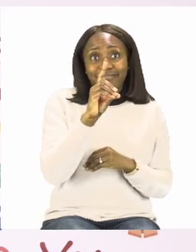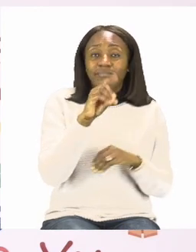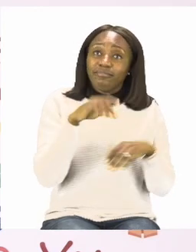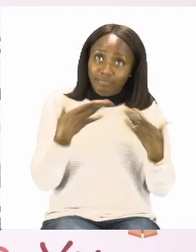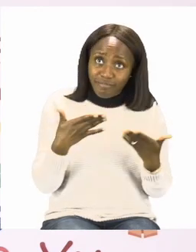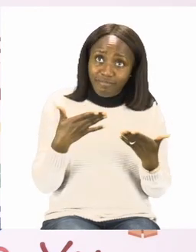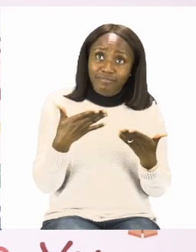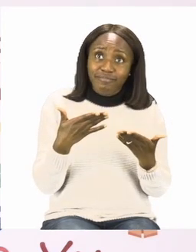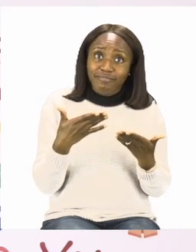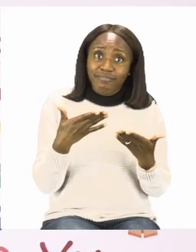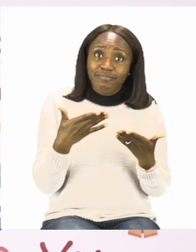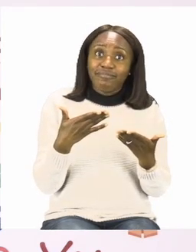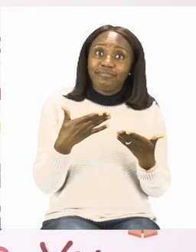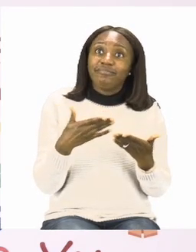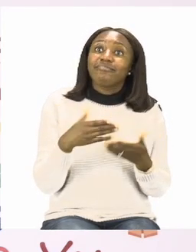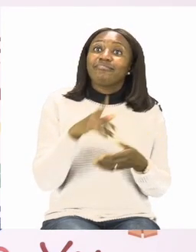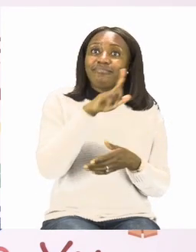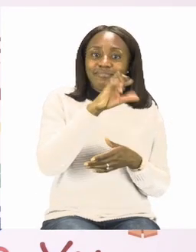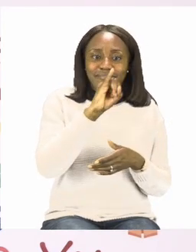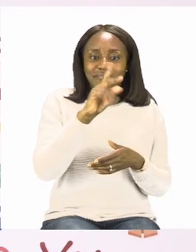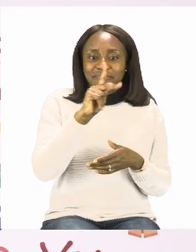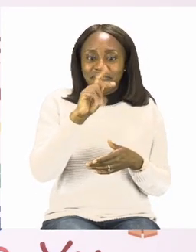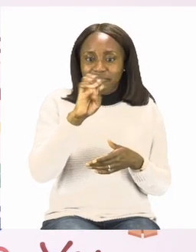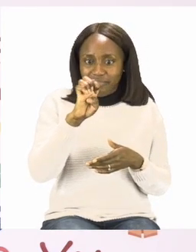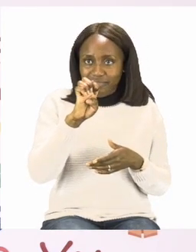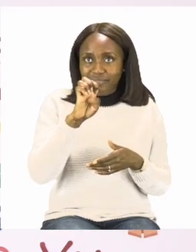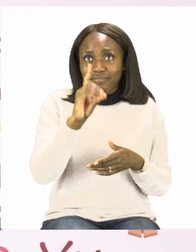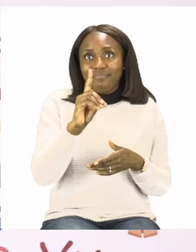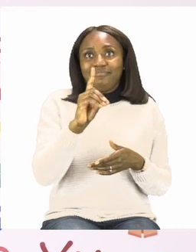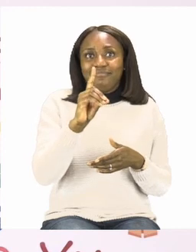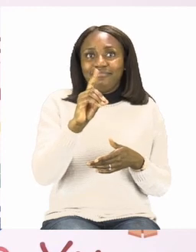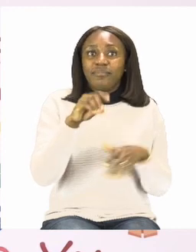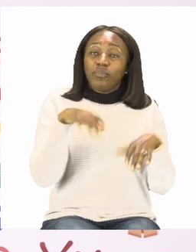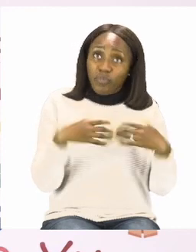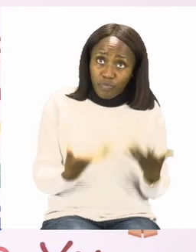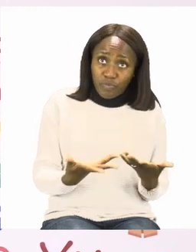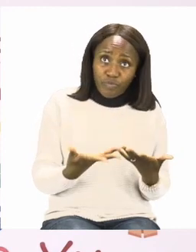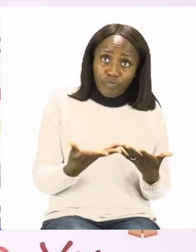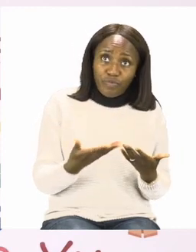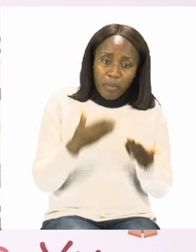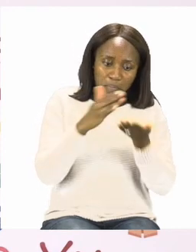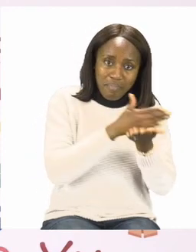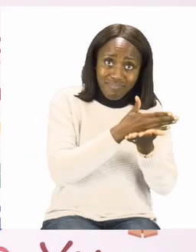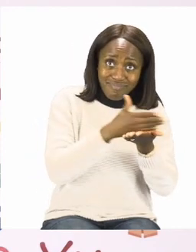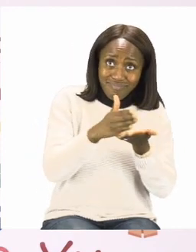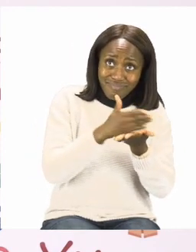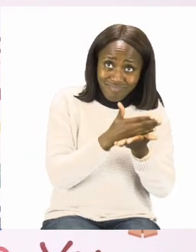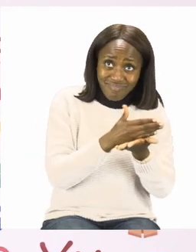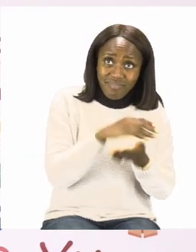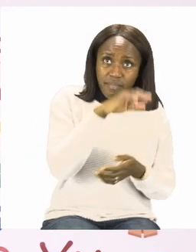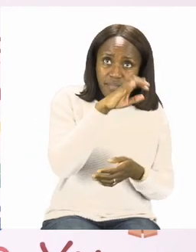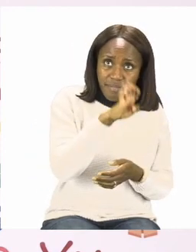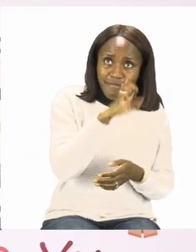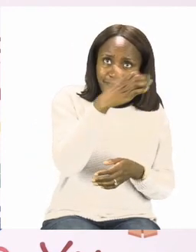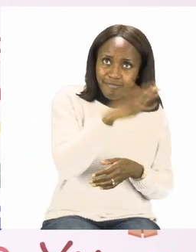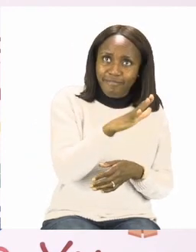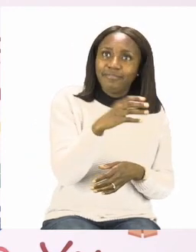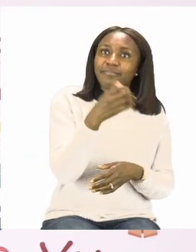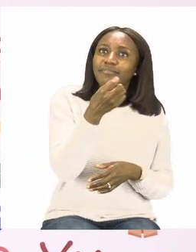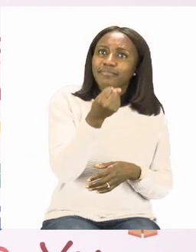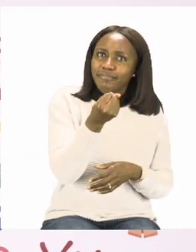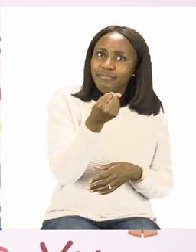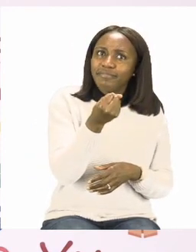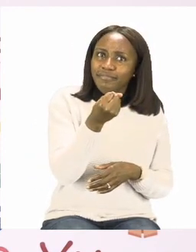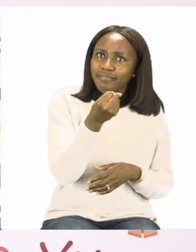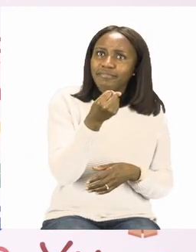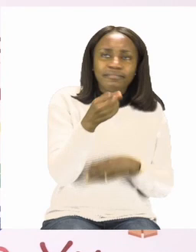our word like becomes liked. The same can be said for the word share.